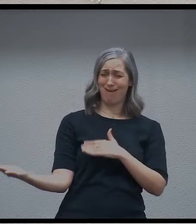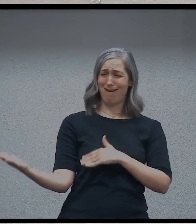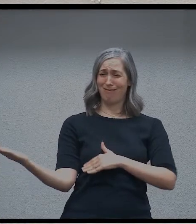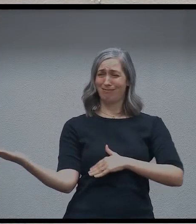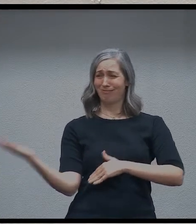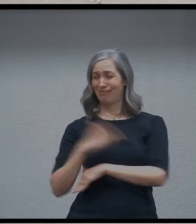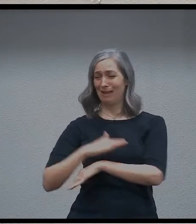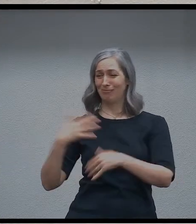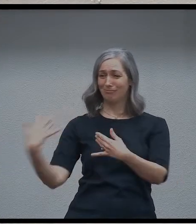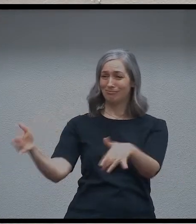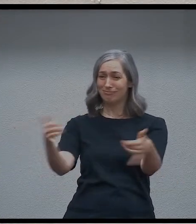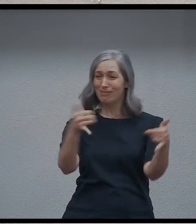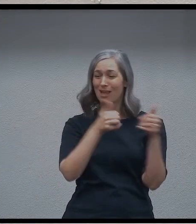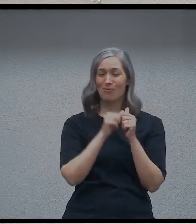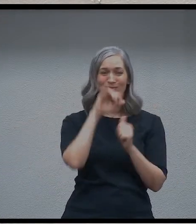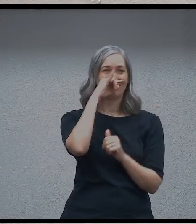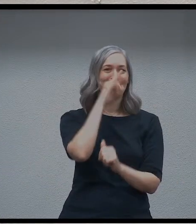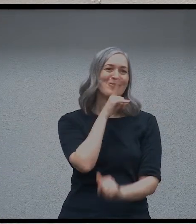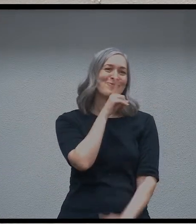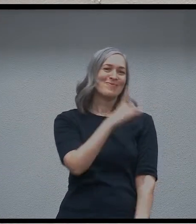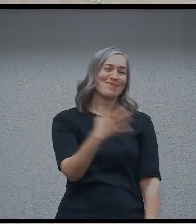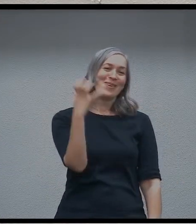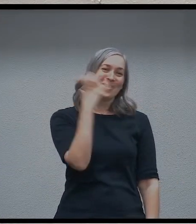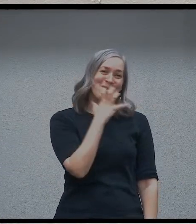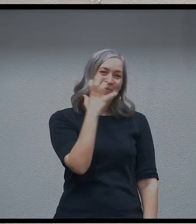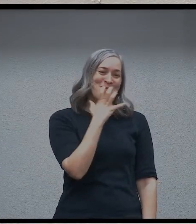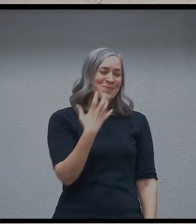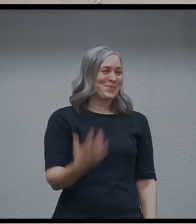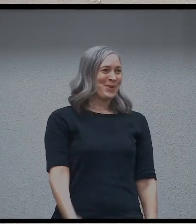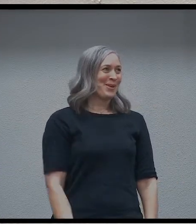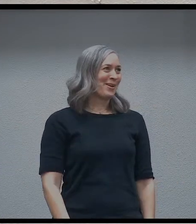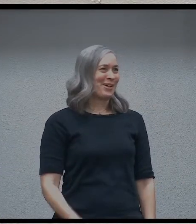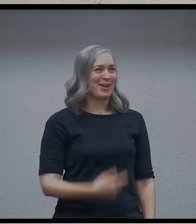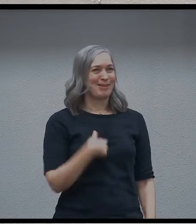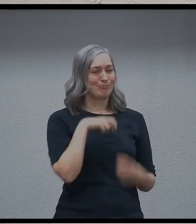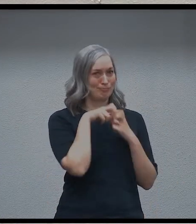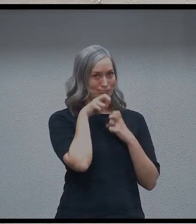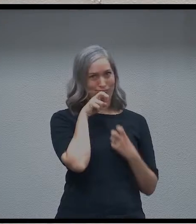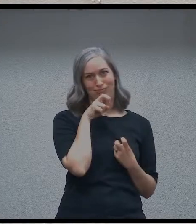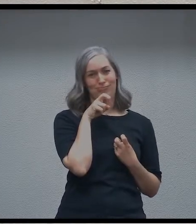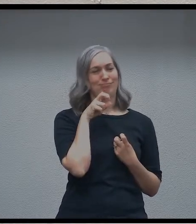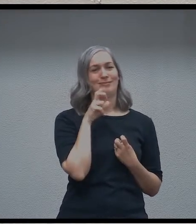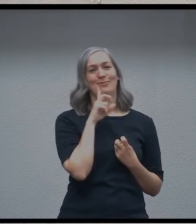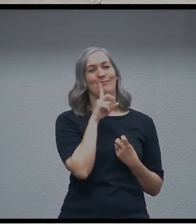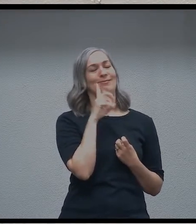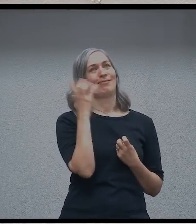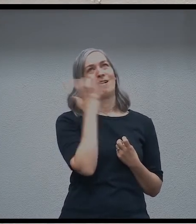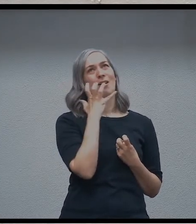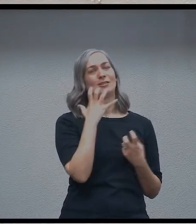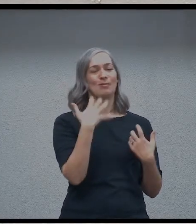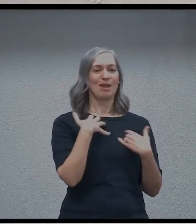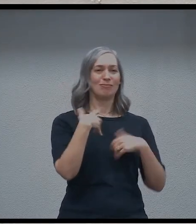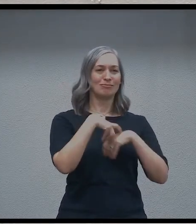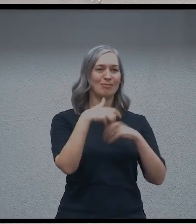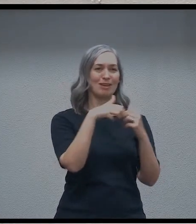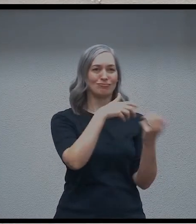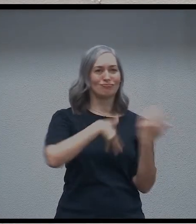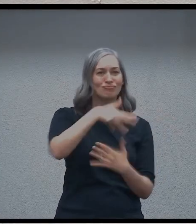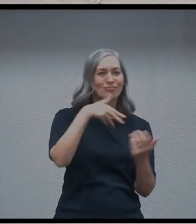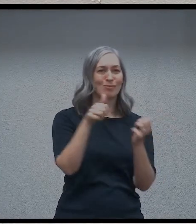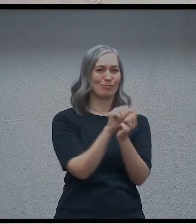how awesome that was. I'm speechless of like how great it was to just spend time with these